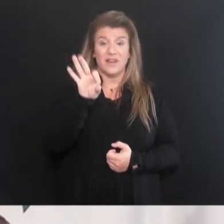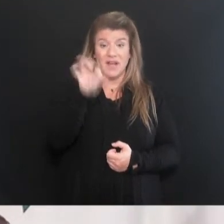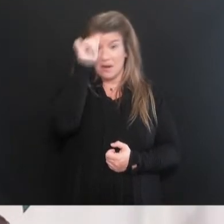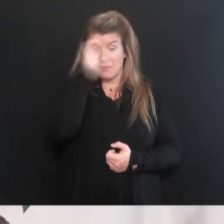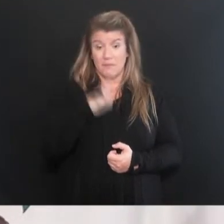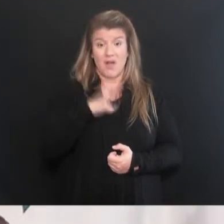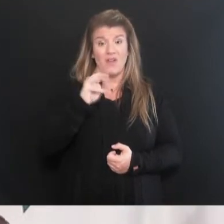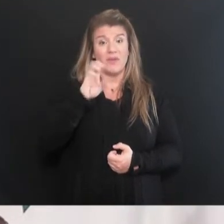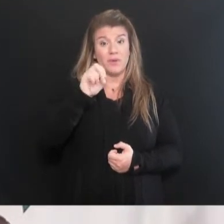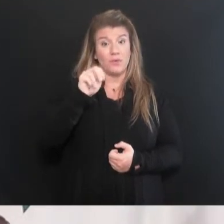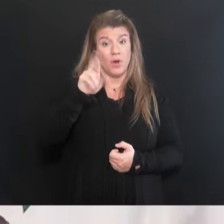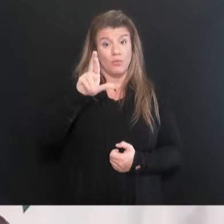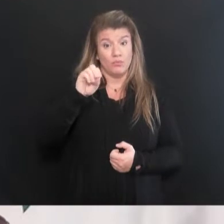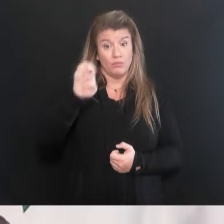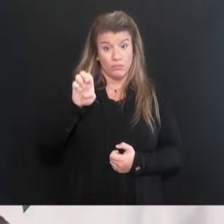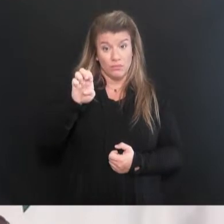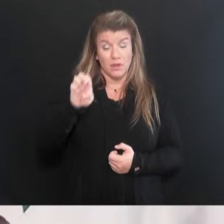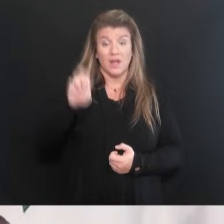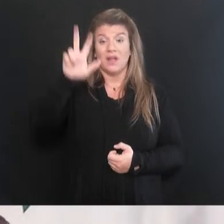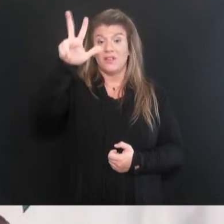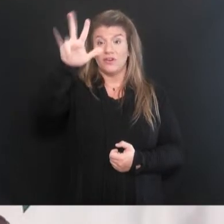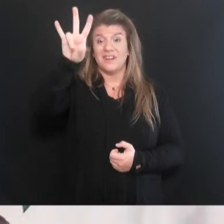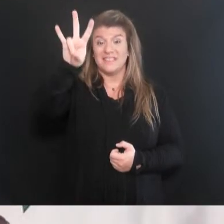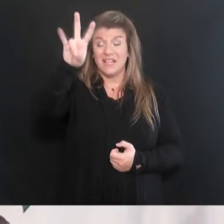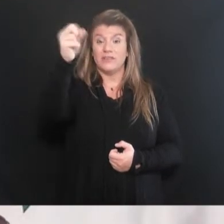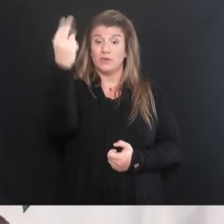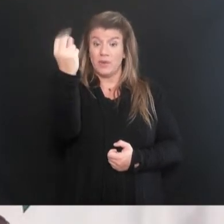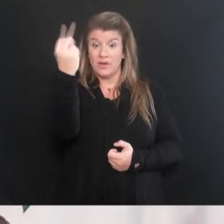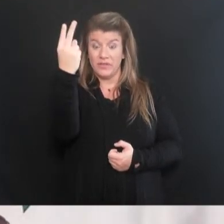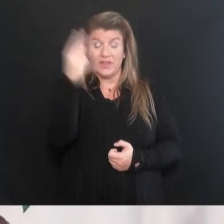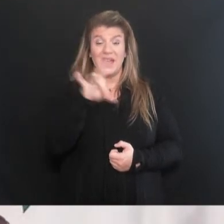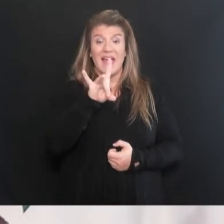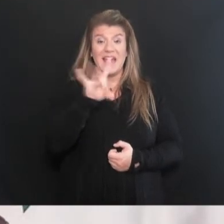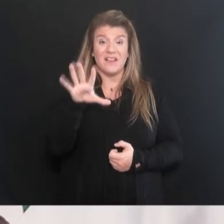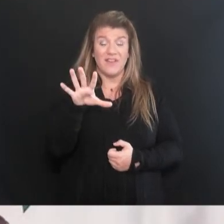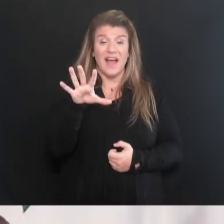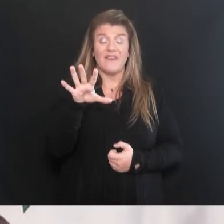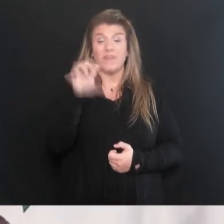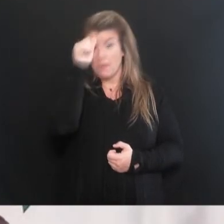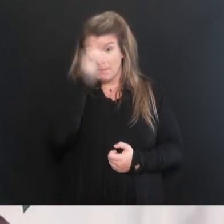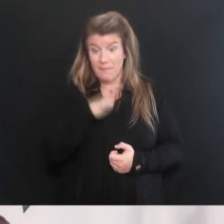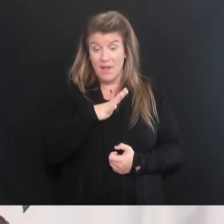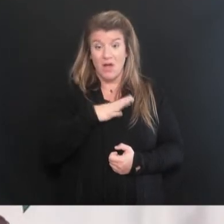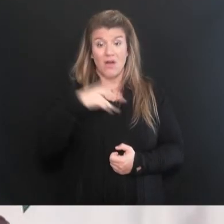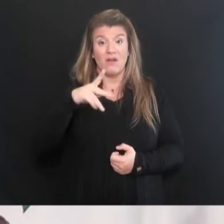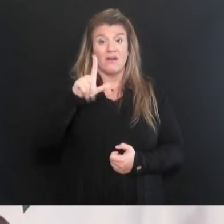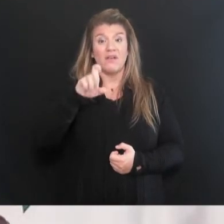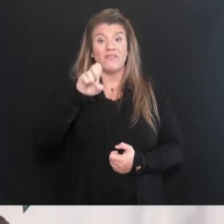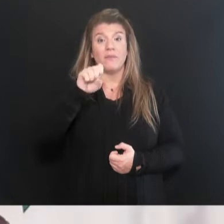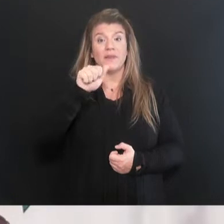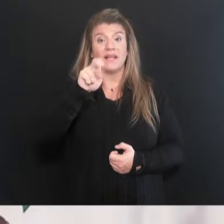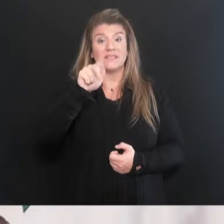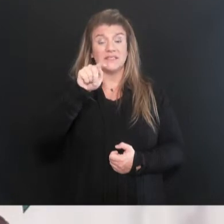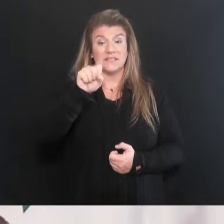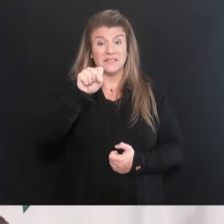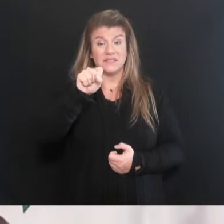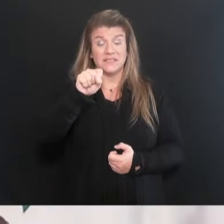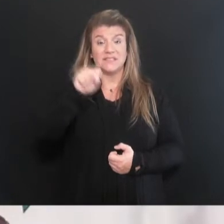male from Monroe County. The 3,712th death is an 85-year-old male from Pleasants County.